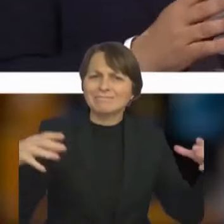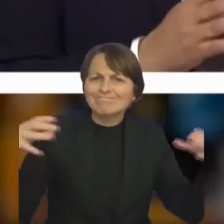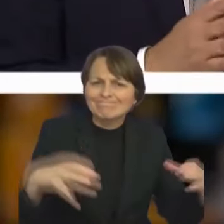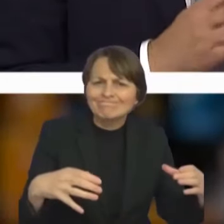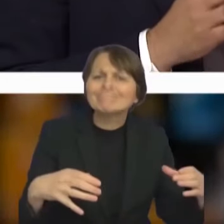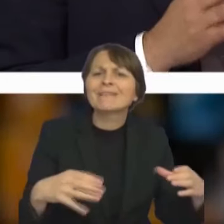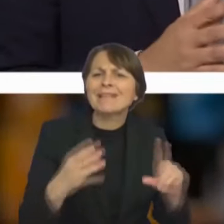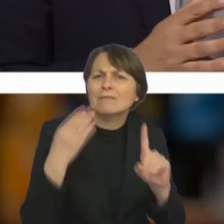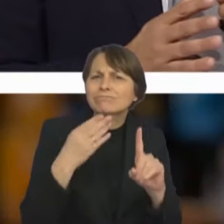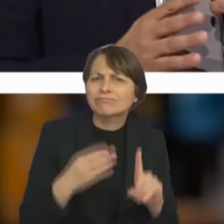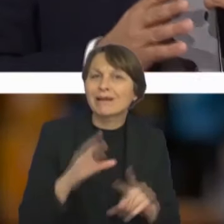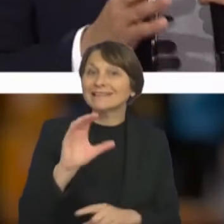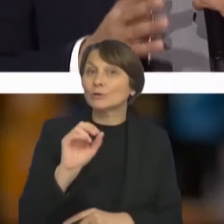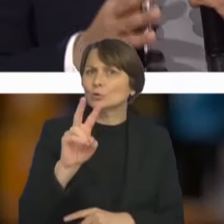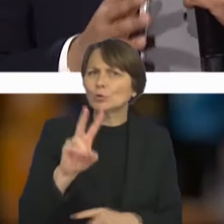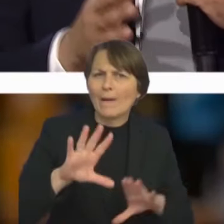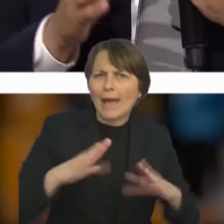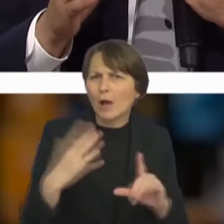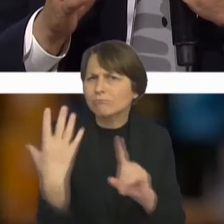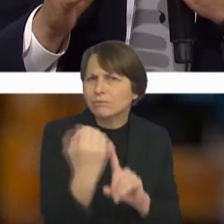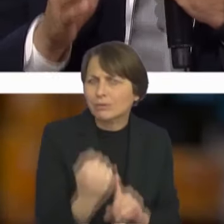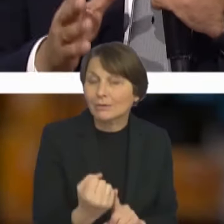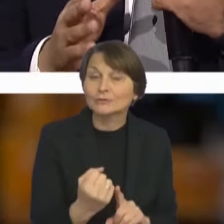concrete terms, each supplier